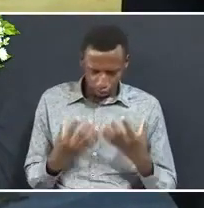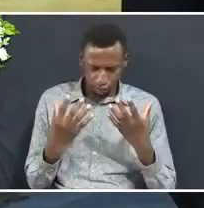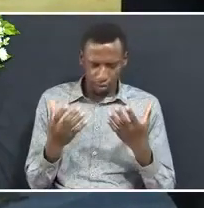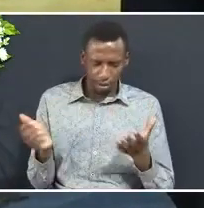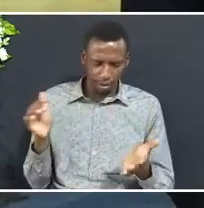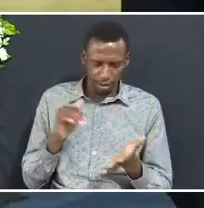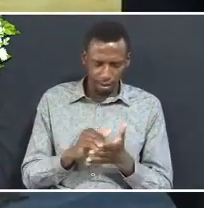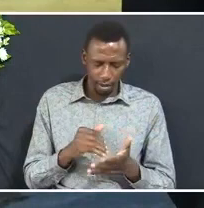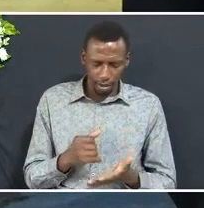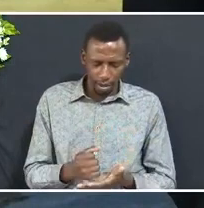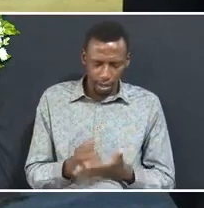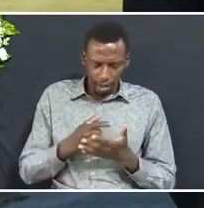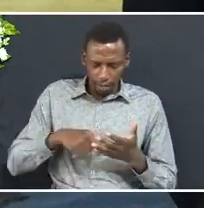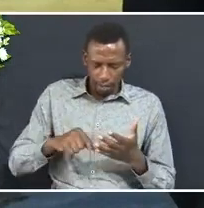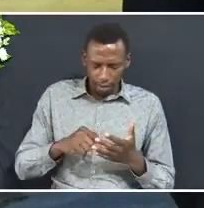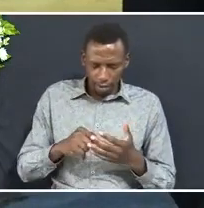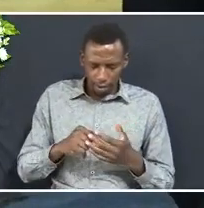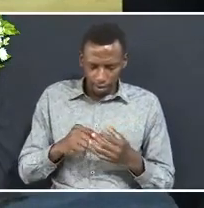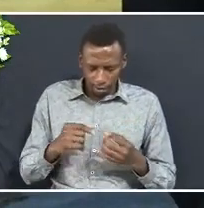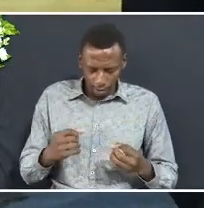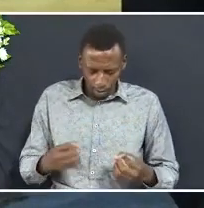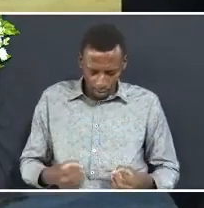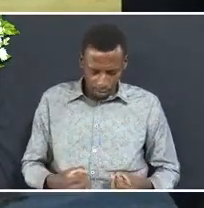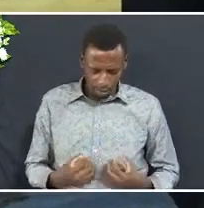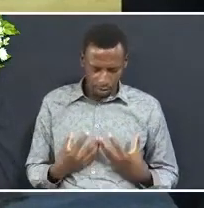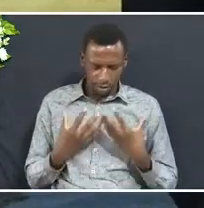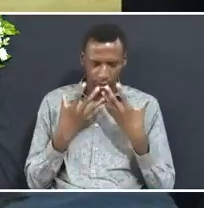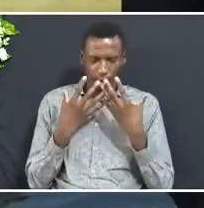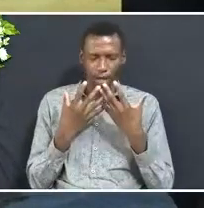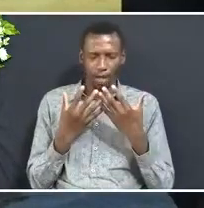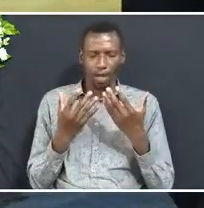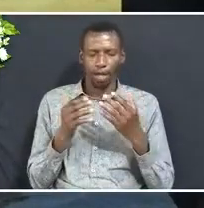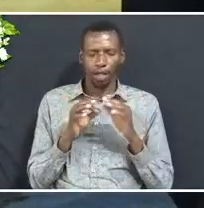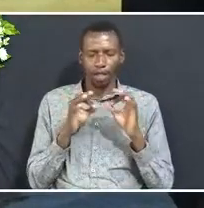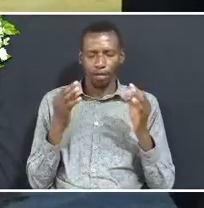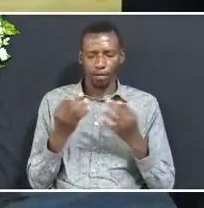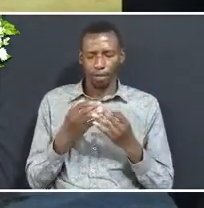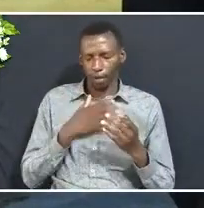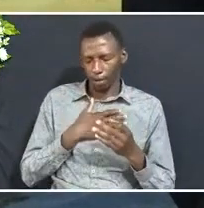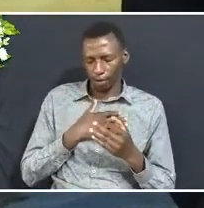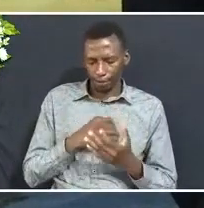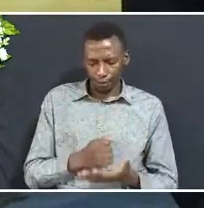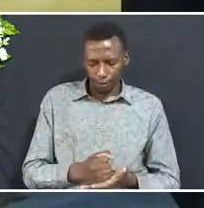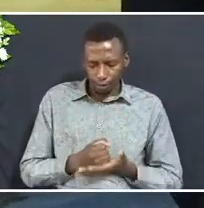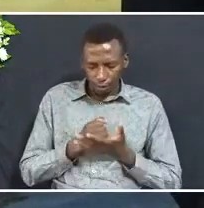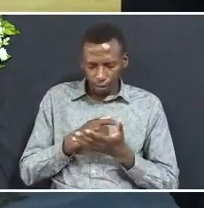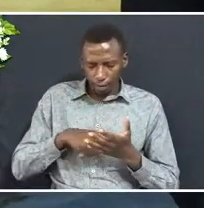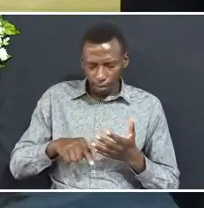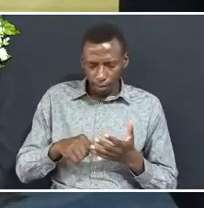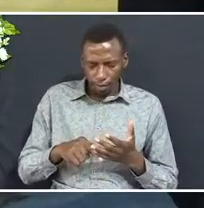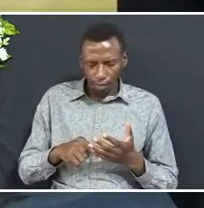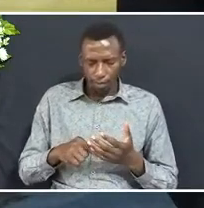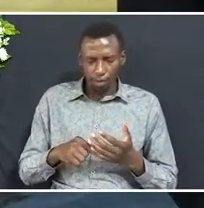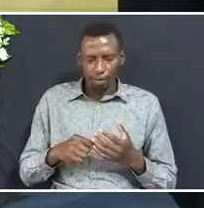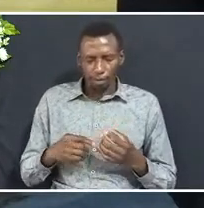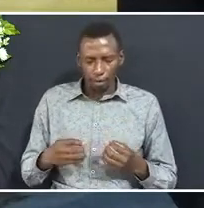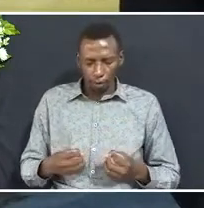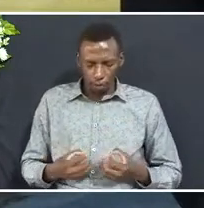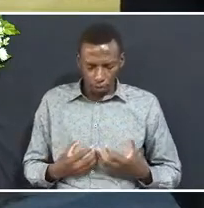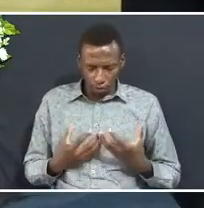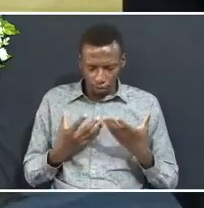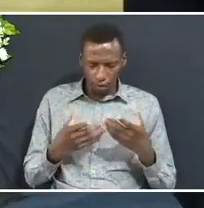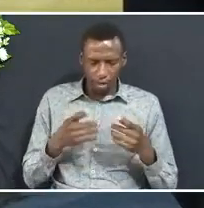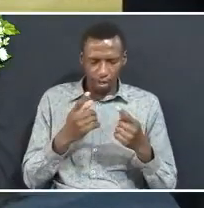Help us that we can revive together with our families. And help us that we can revive wherever we are, wherever we present you